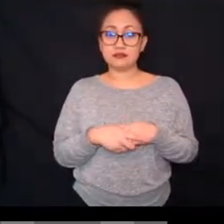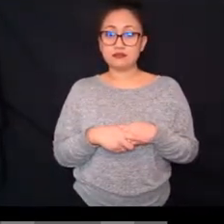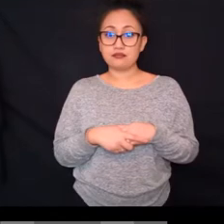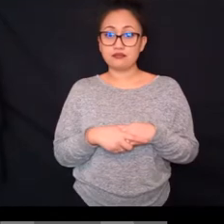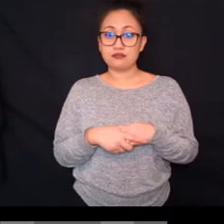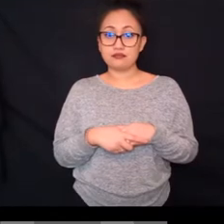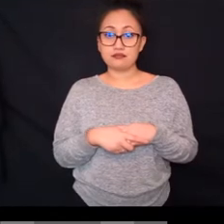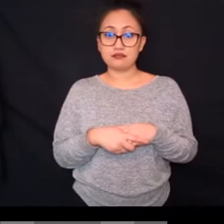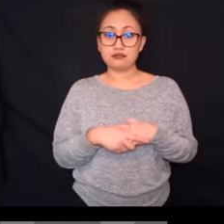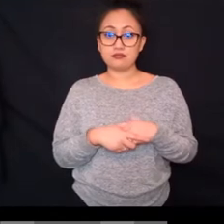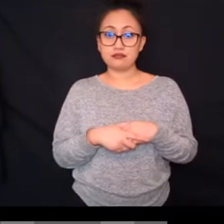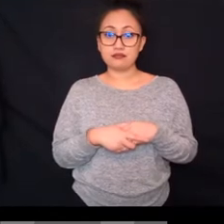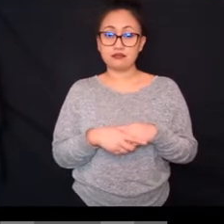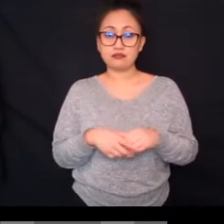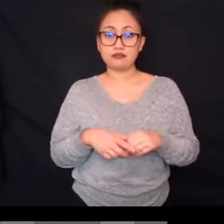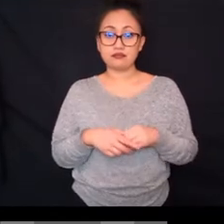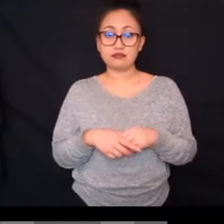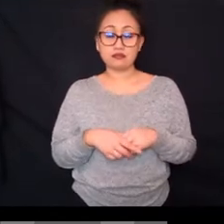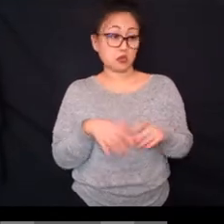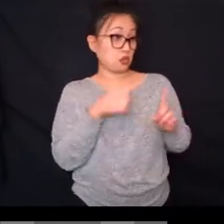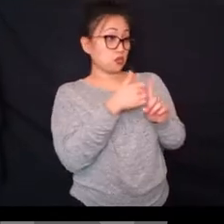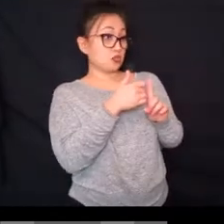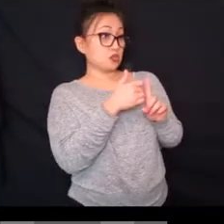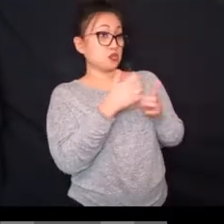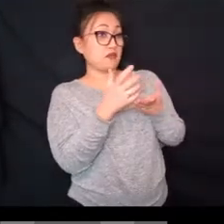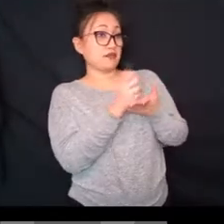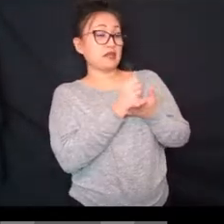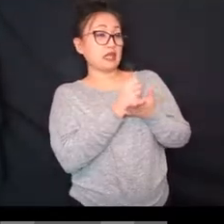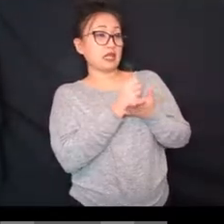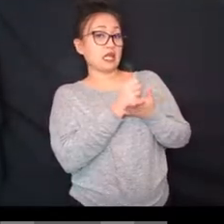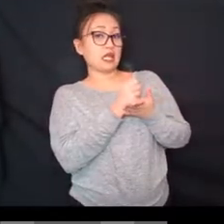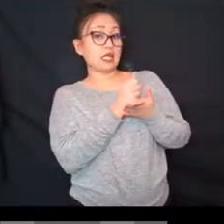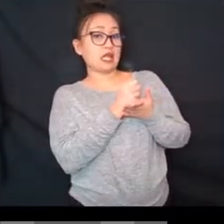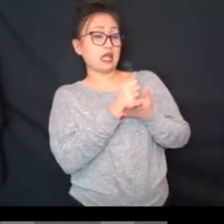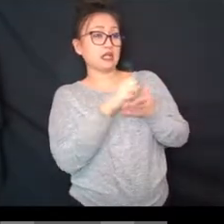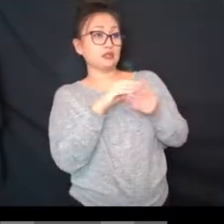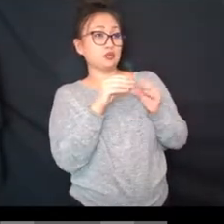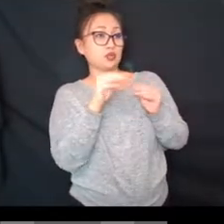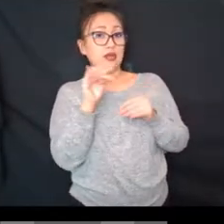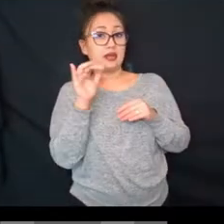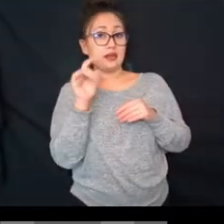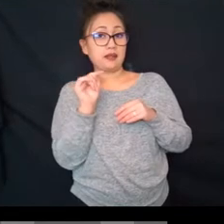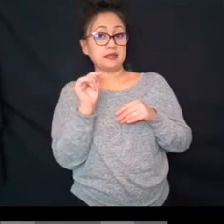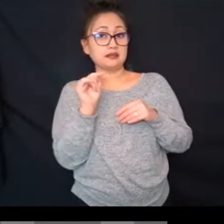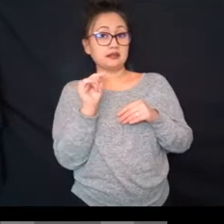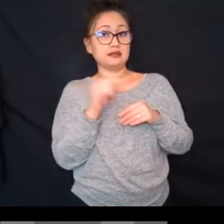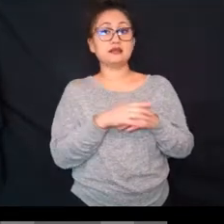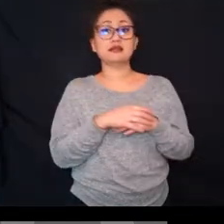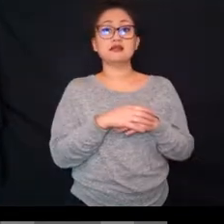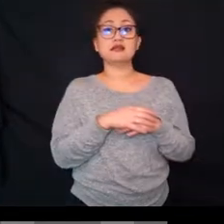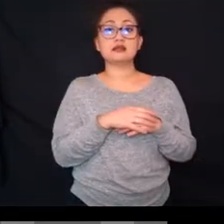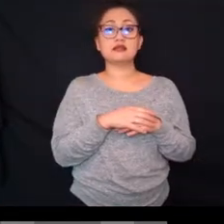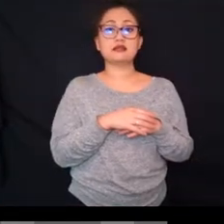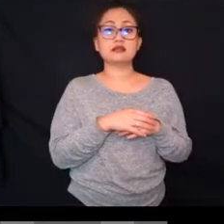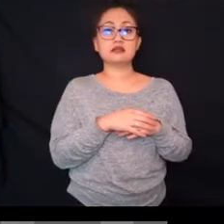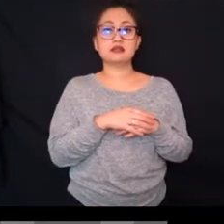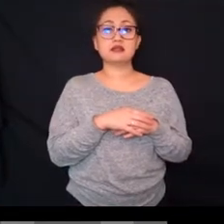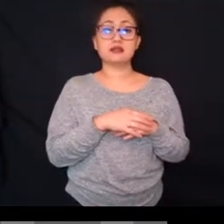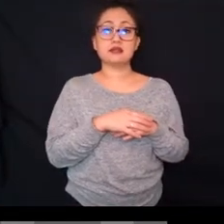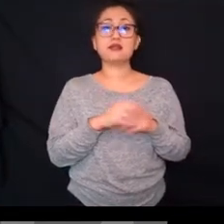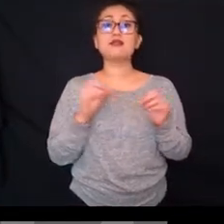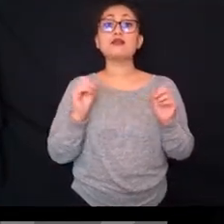these that are story mats for us. Would you take Yeah, those up? but she... Yeah, Dalton's going to take them up for us. You got to hand them out for us. Thanks.